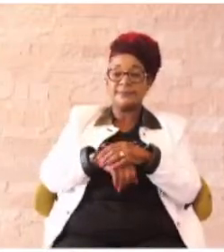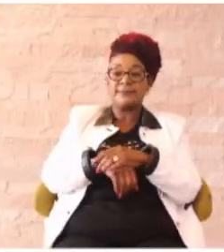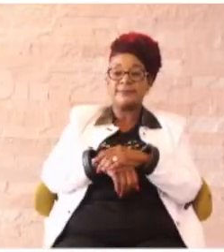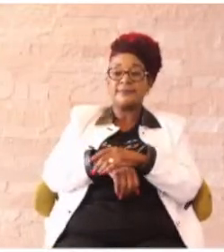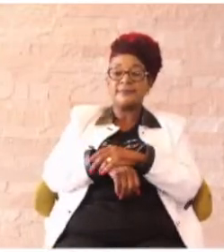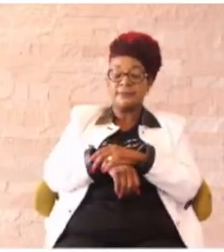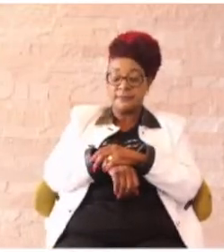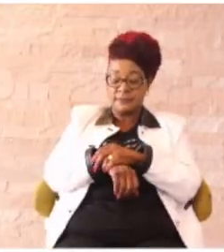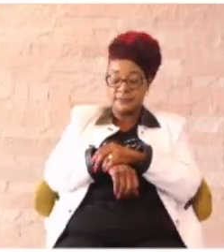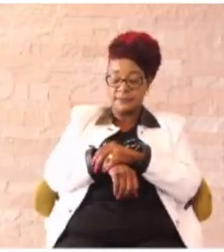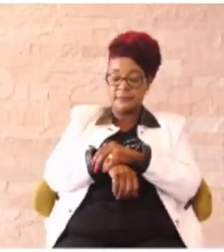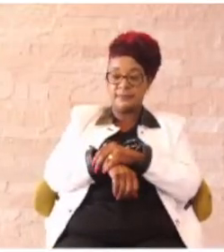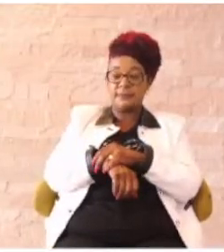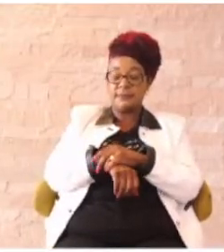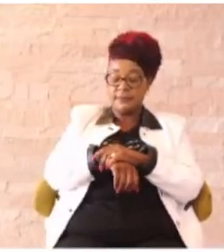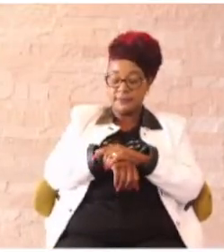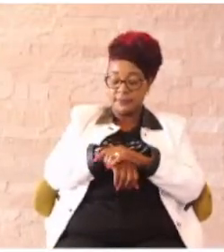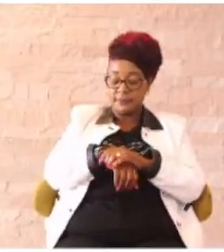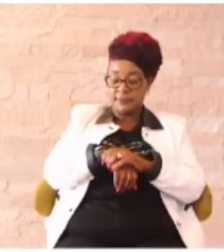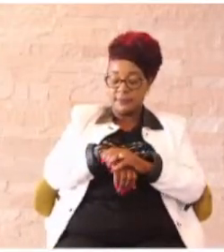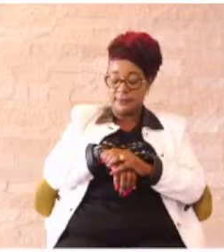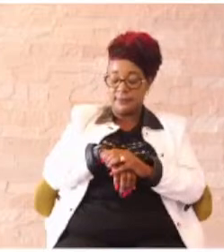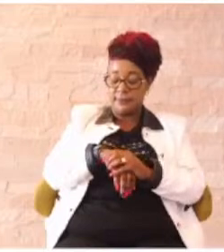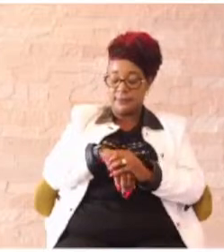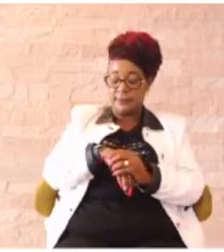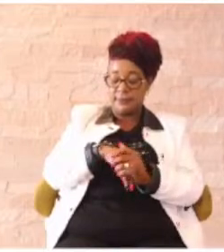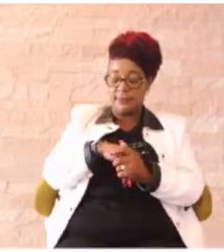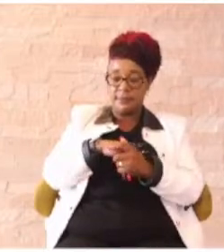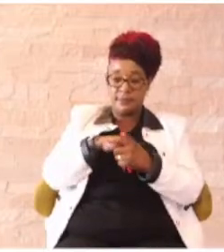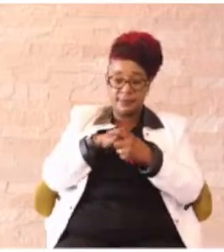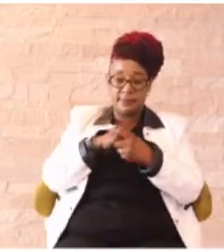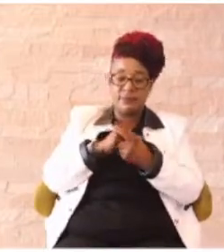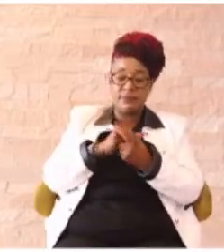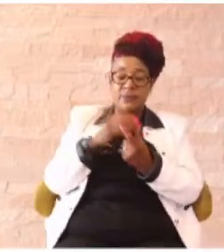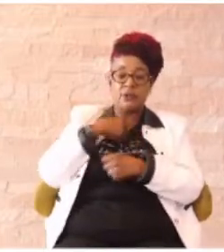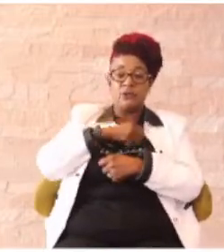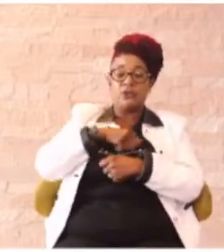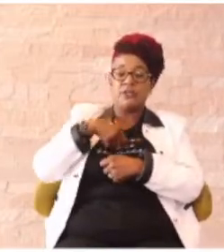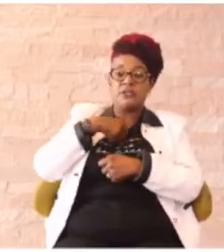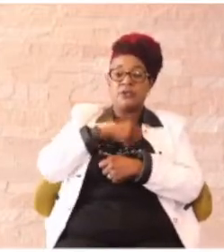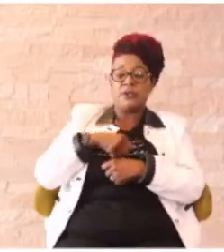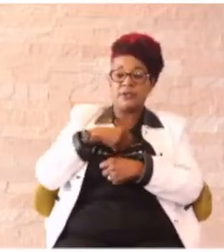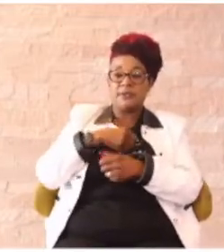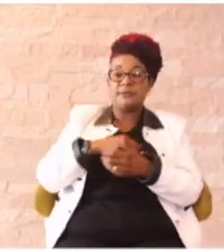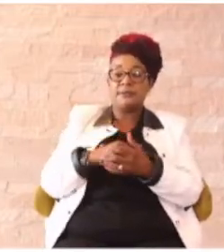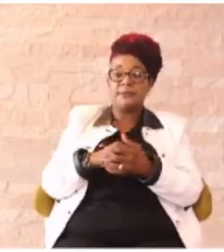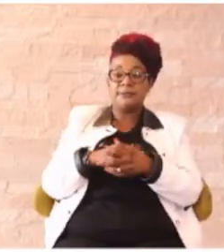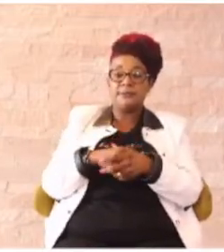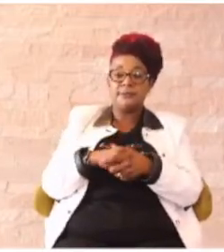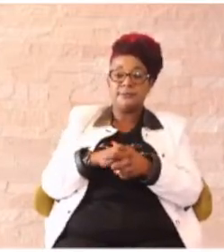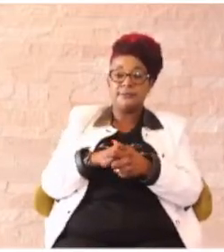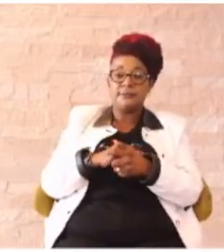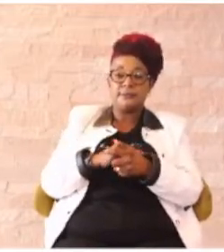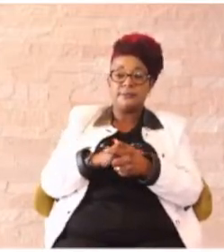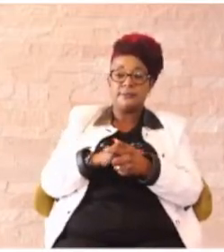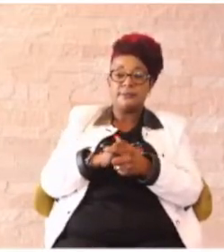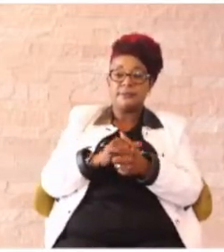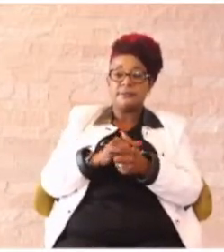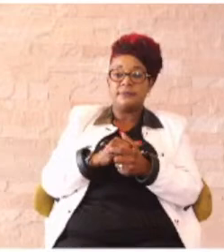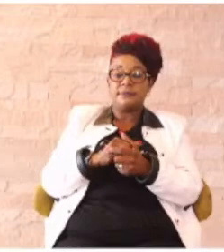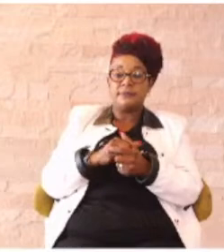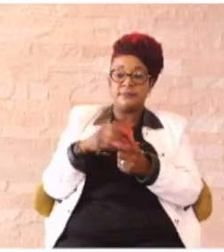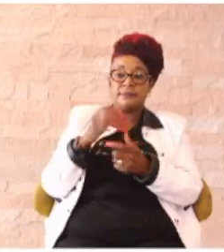The dynamic duo is the one that I'm forgetting. Sorry. Let me put it back in.